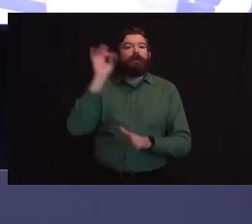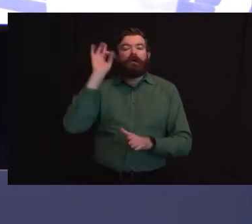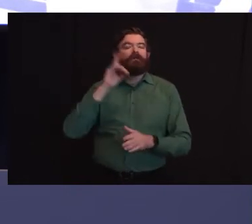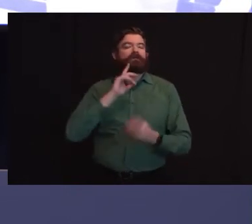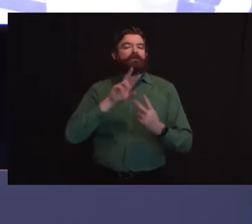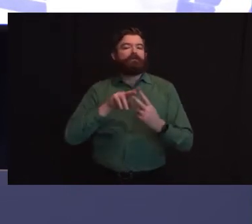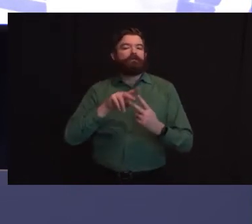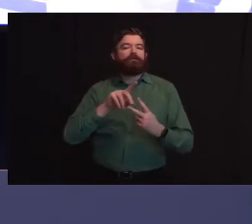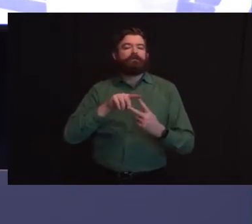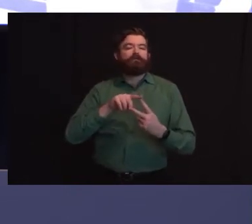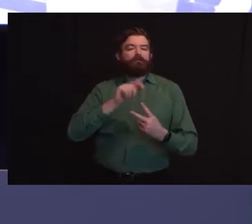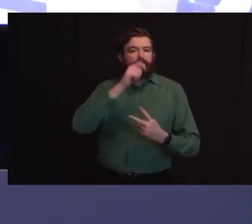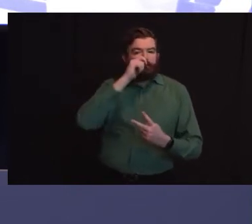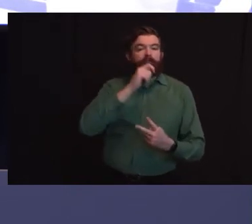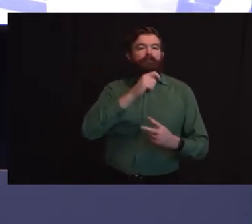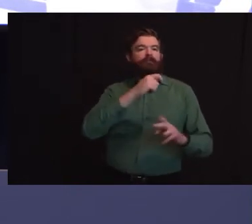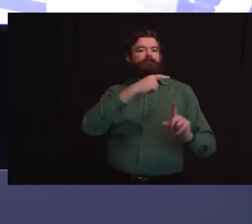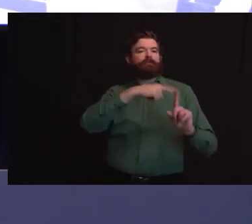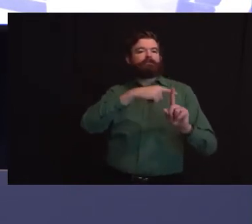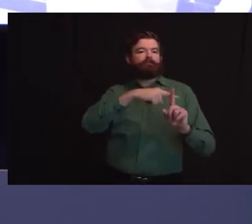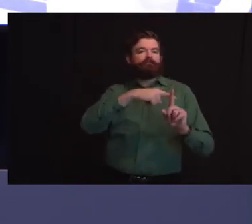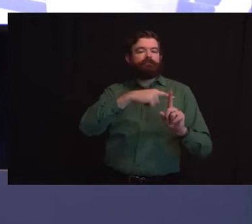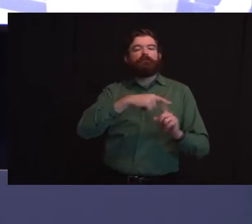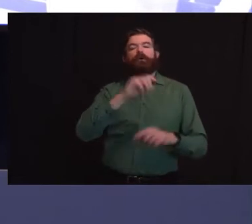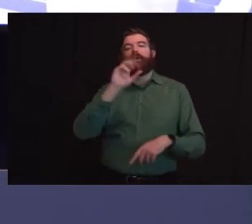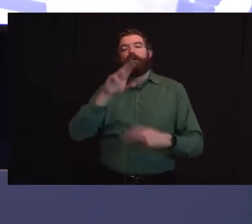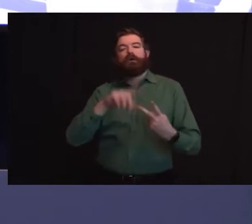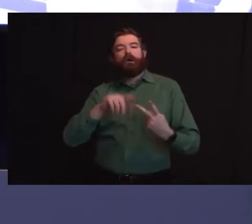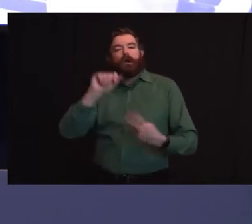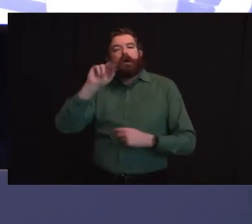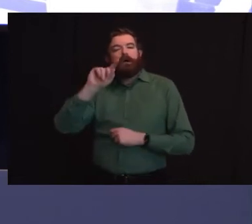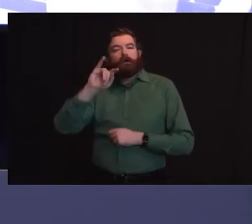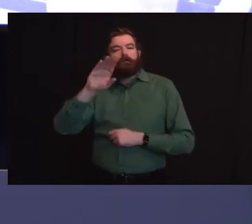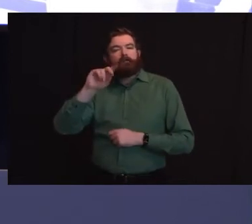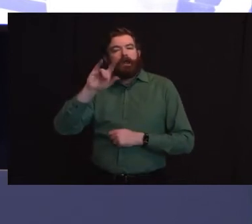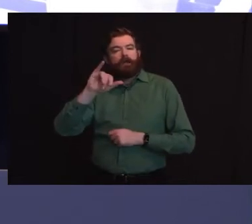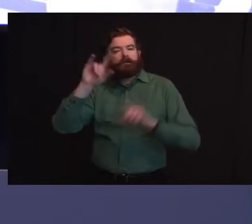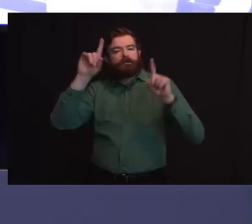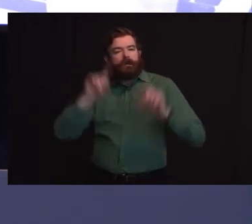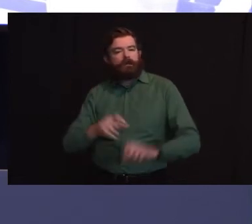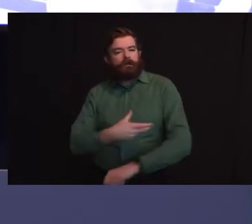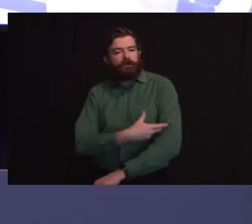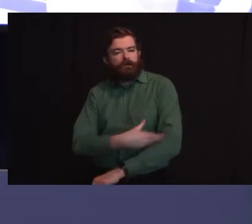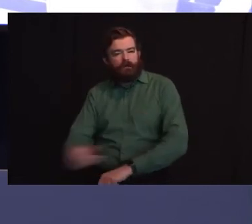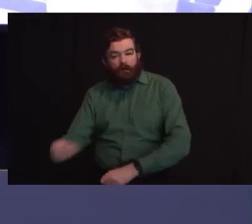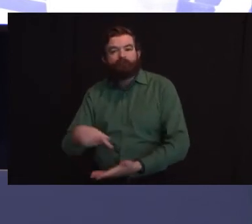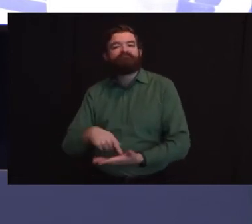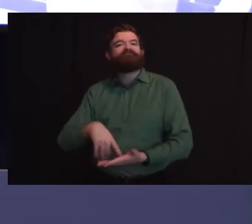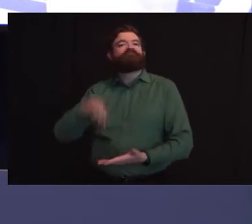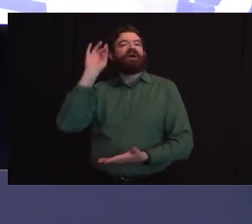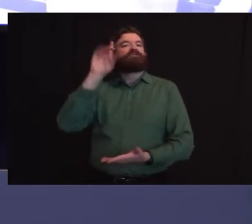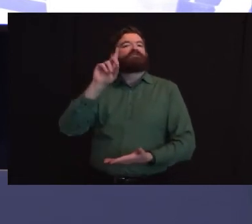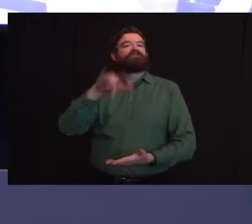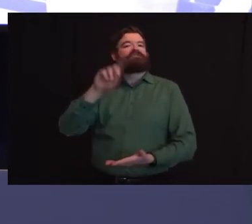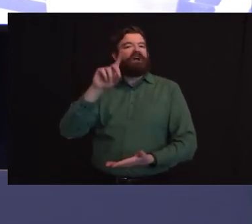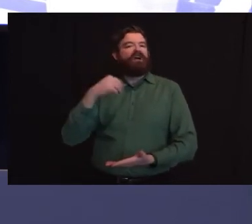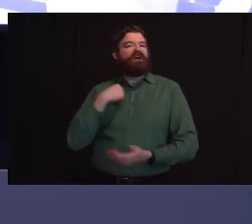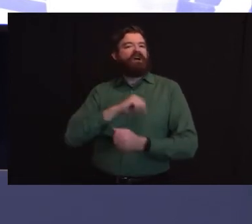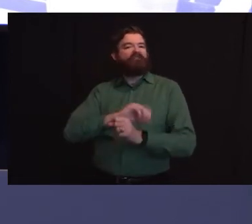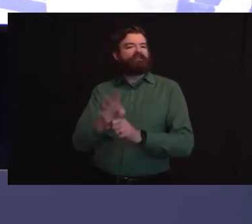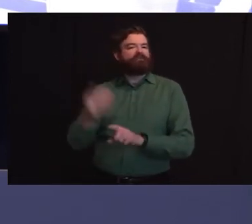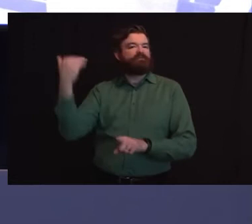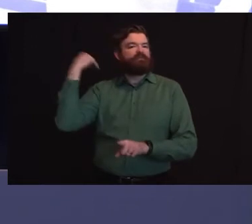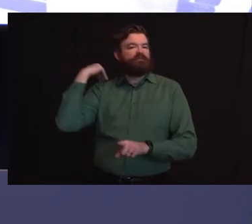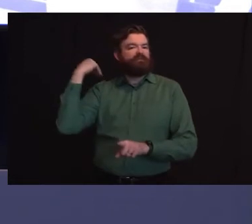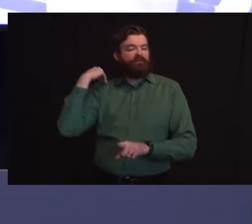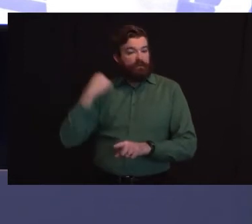exposure, or COVID-19 exposure within 4 weeks prior to symptoms. In New Jersey, there are no deaths reported